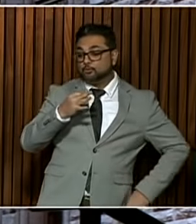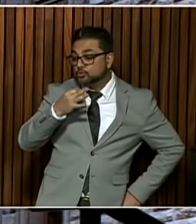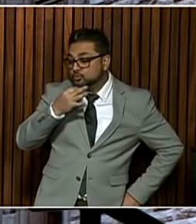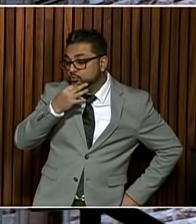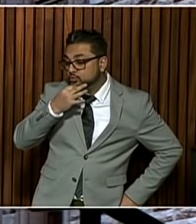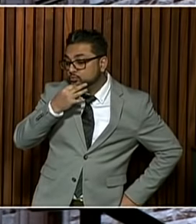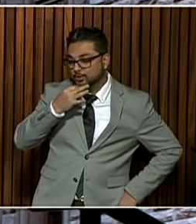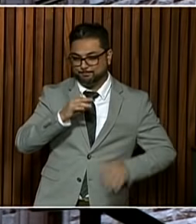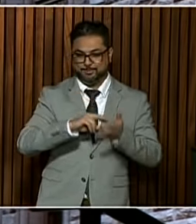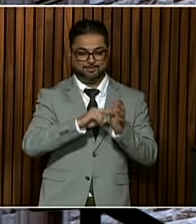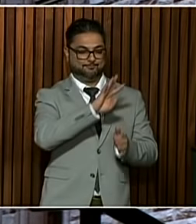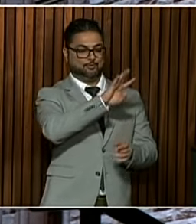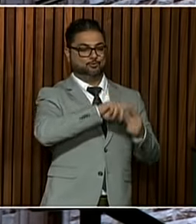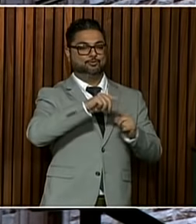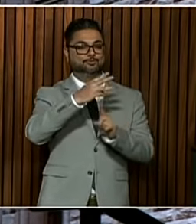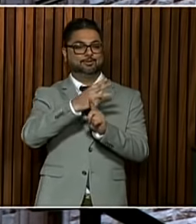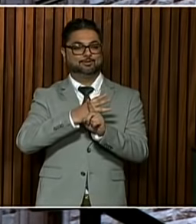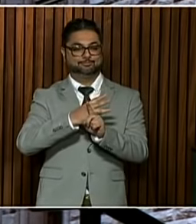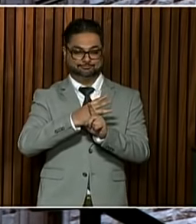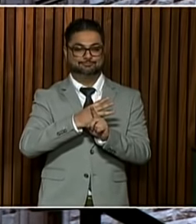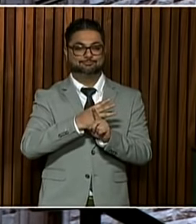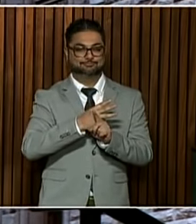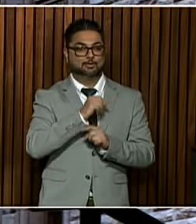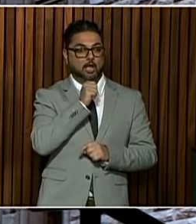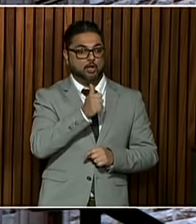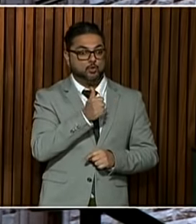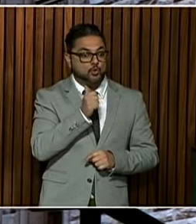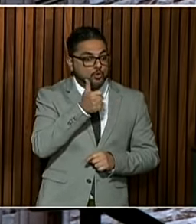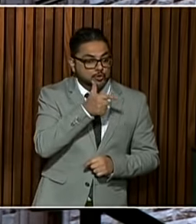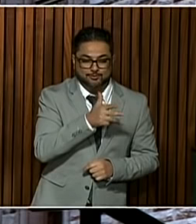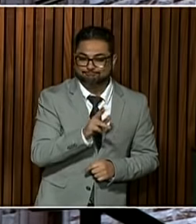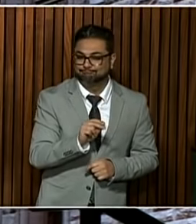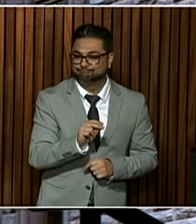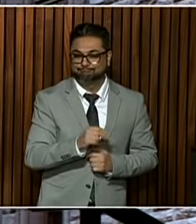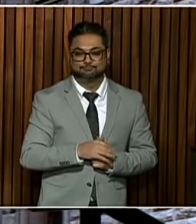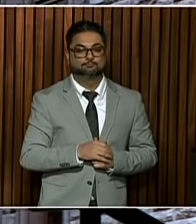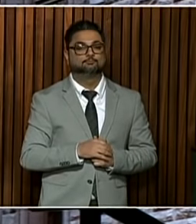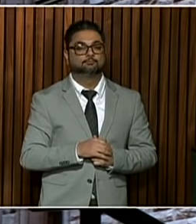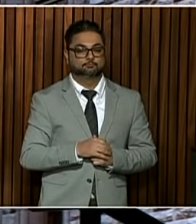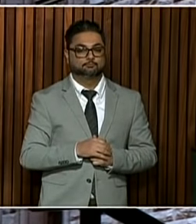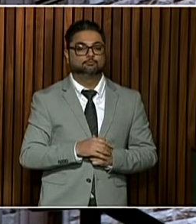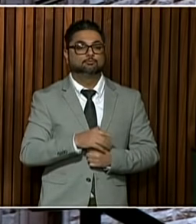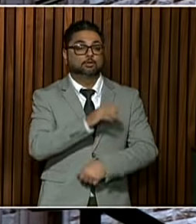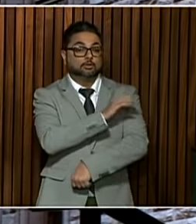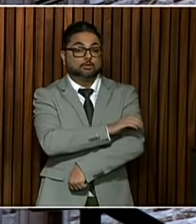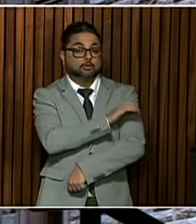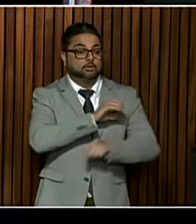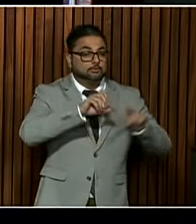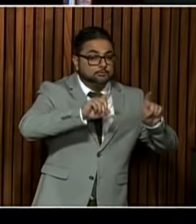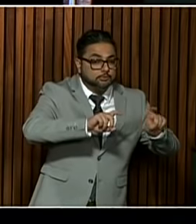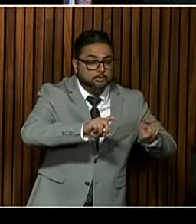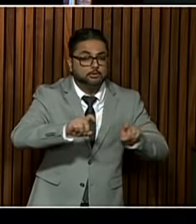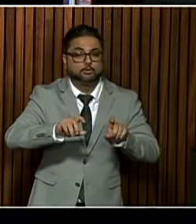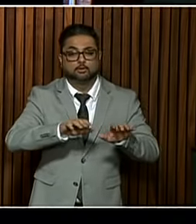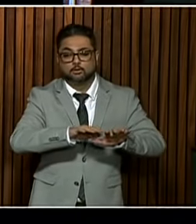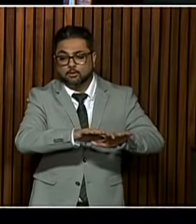And safety always has to be a key factor as you're dealing with any new products coming out. Follow-up?